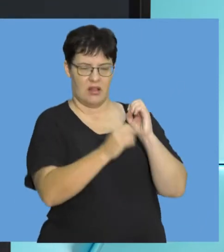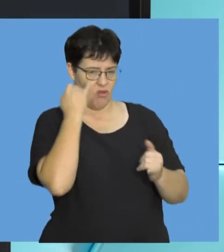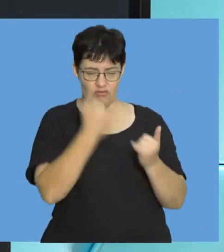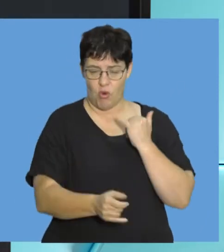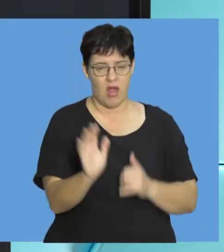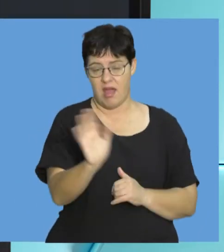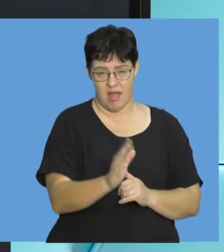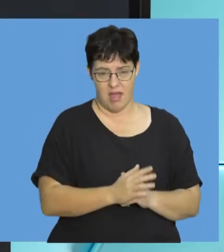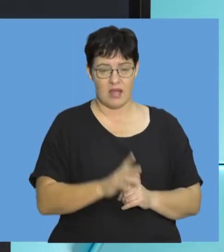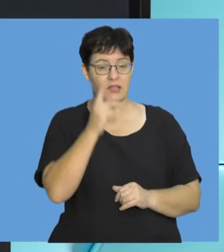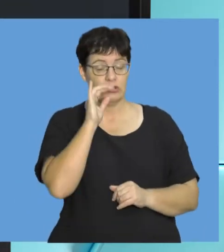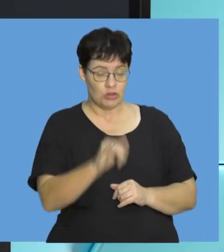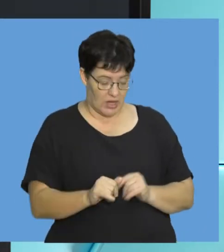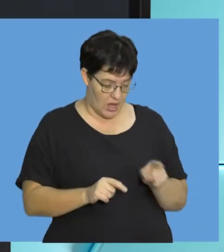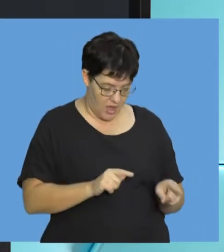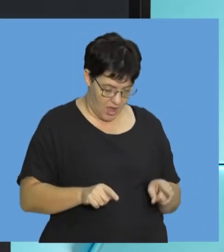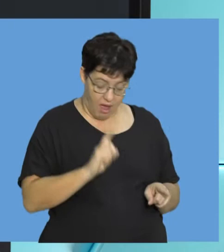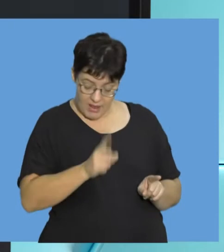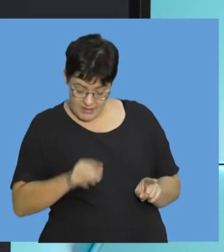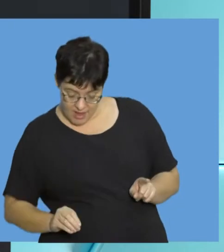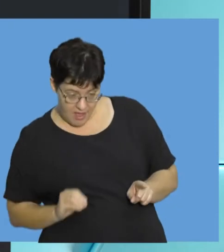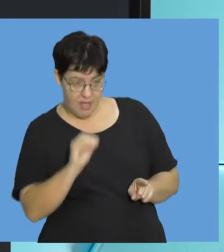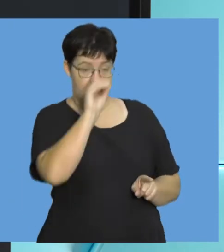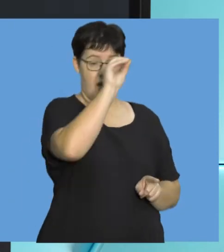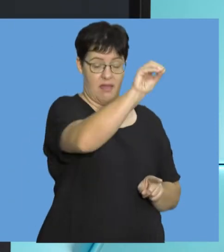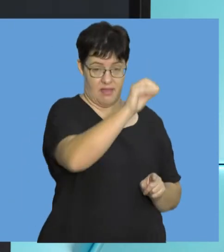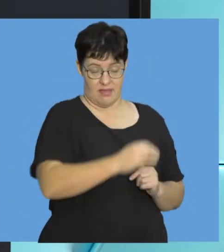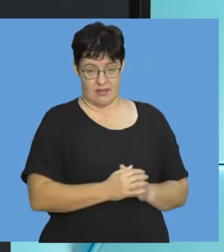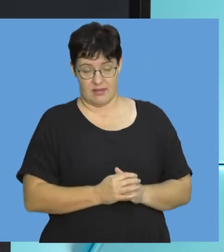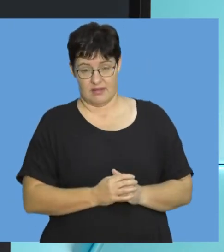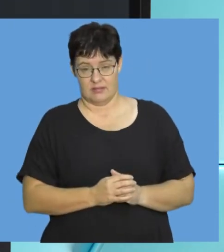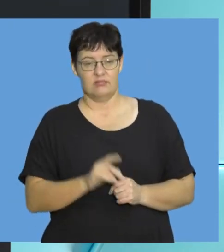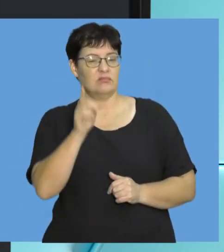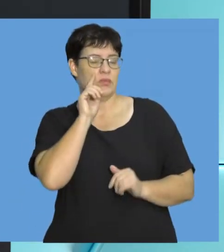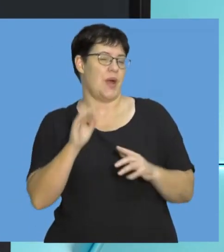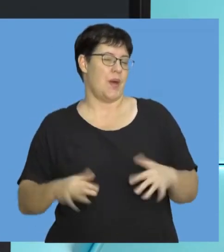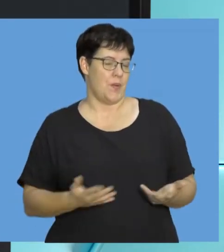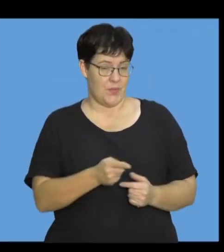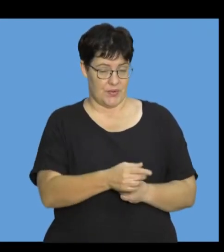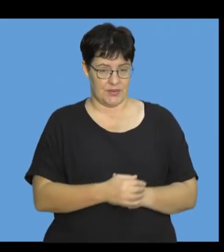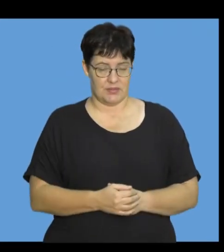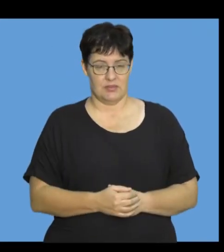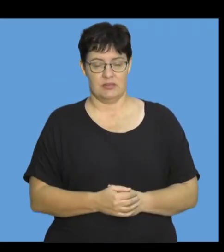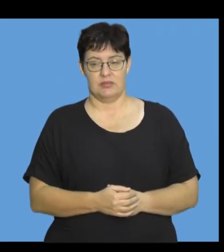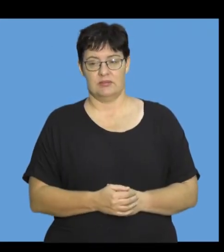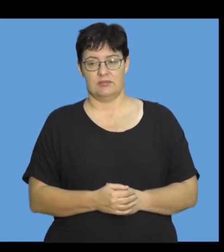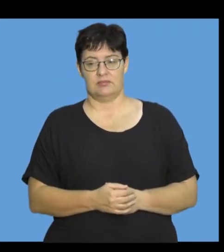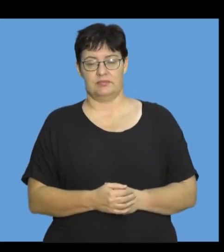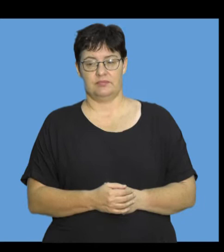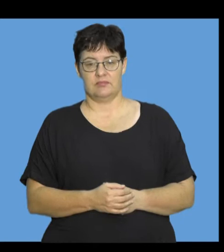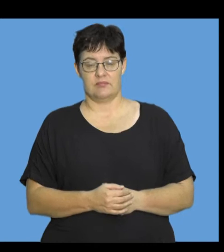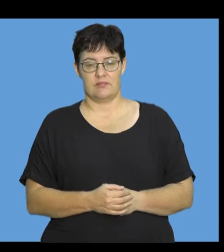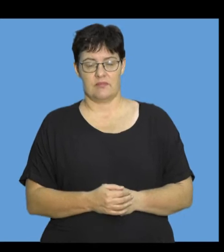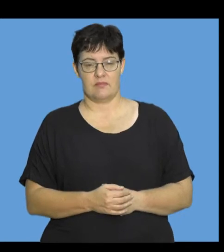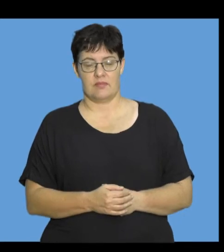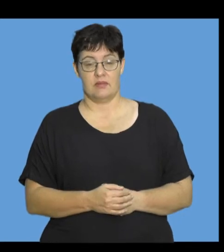incorrect answers. No, you check by taking the answer you got and substituting it. Let me show you what I mean. So this